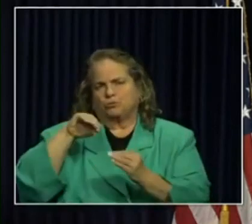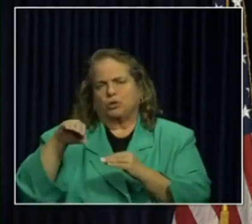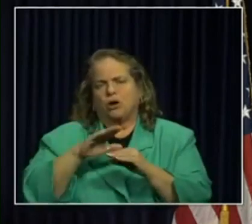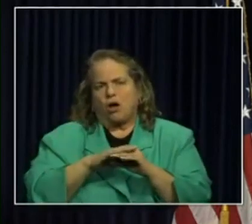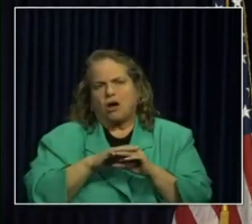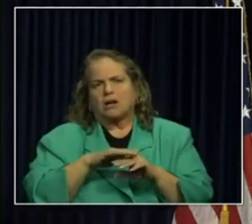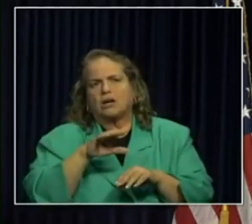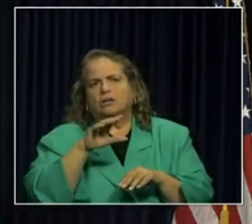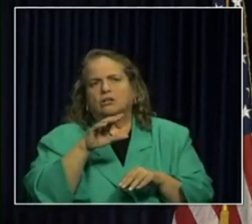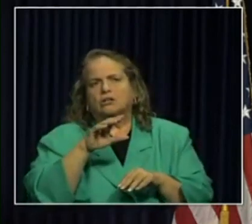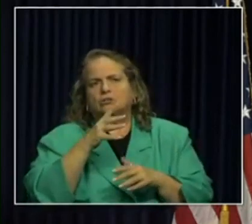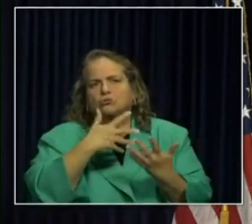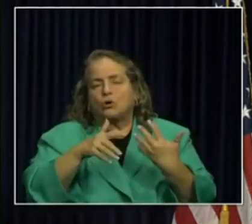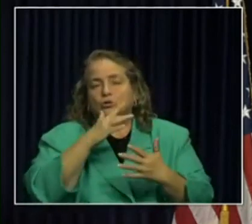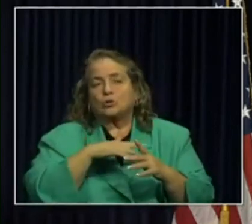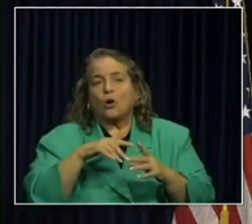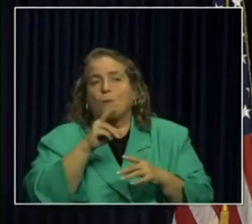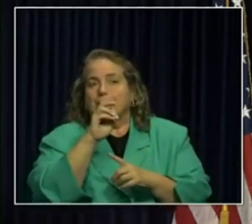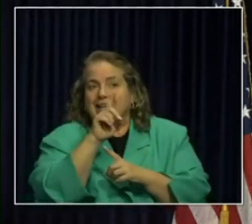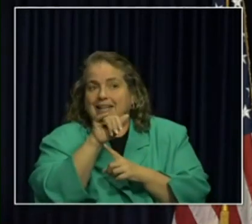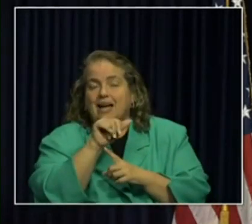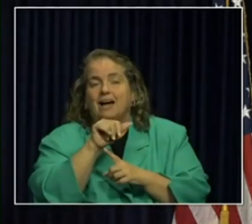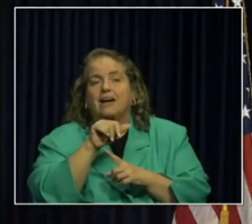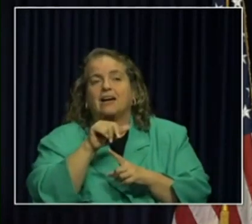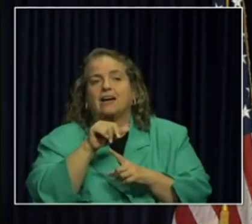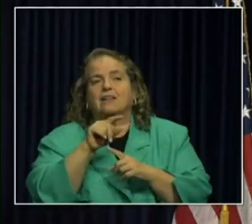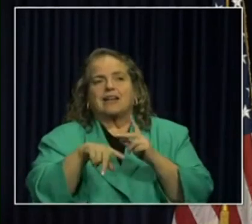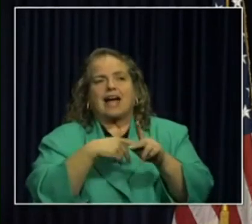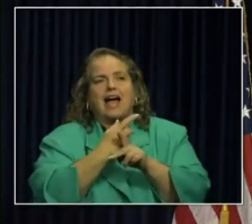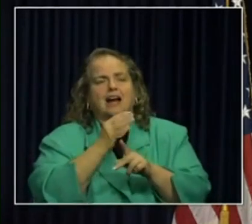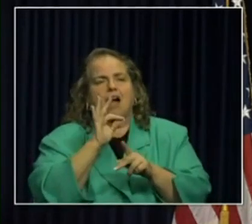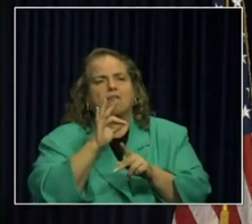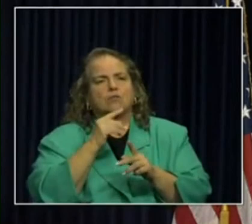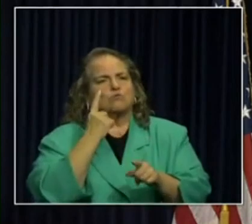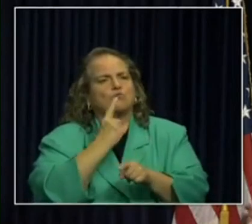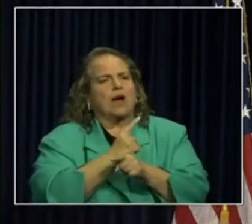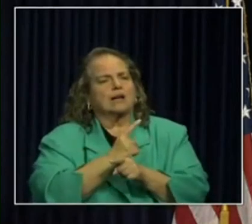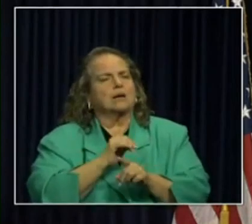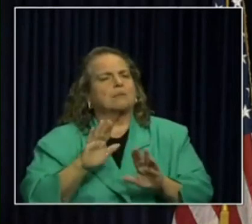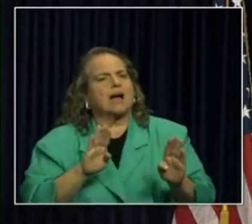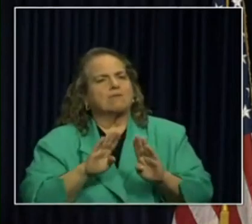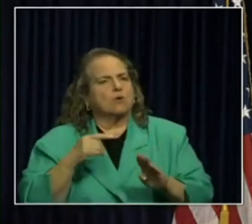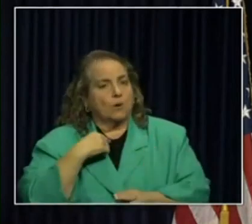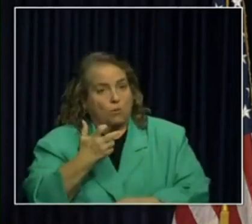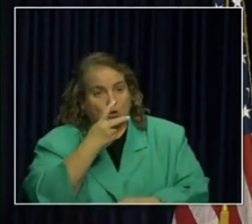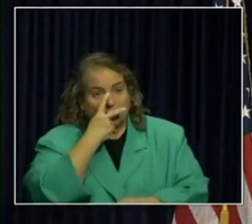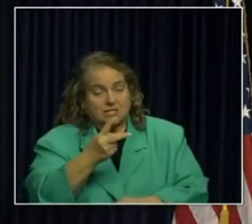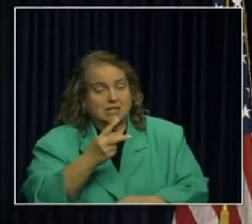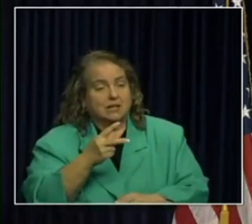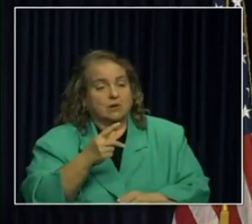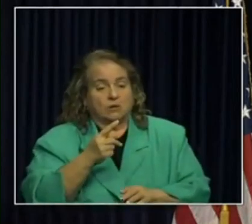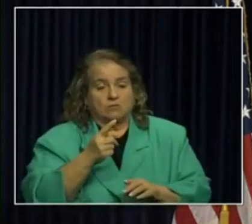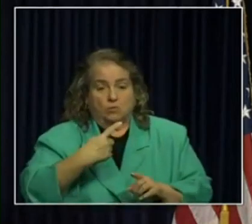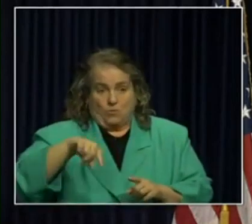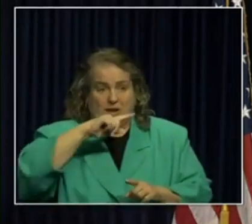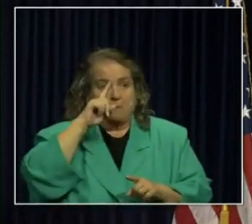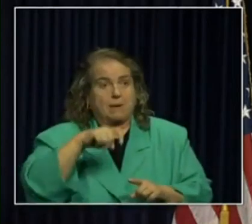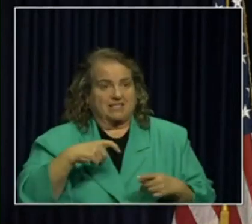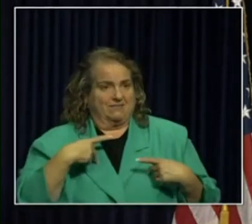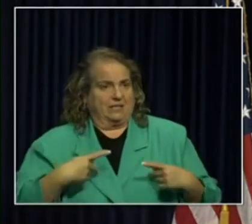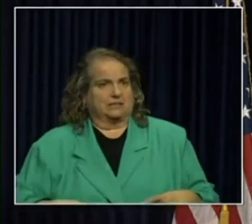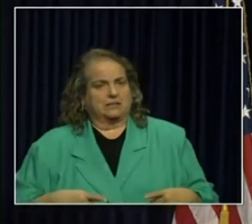of modeling behavior that we want to see. You know, in times that we have to stay apart physically, it can